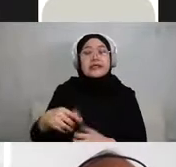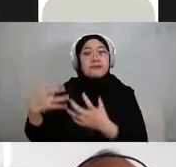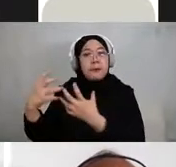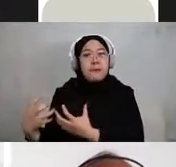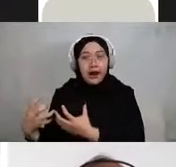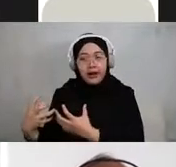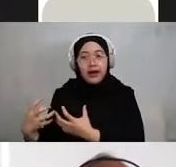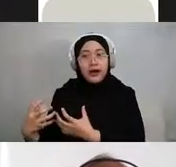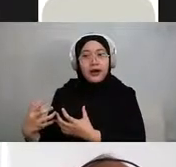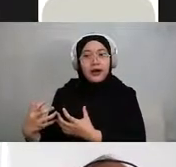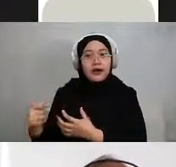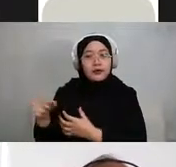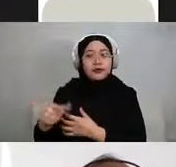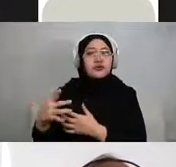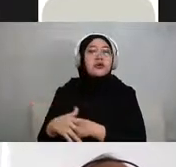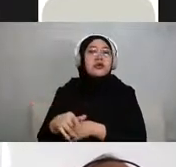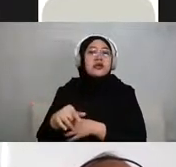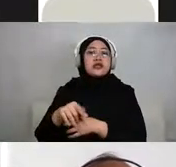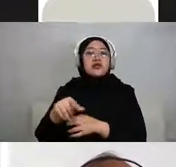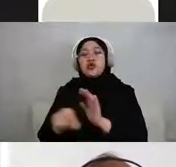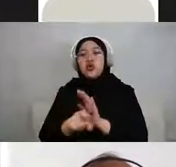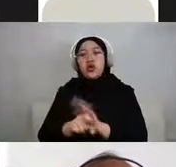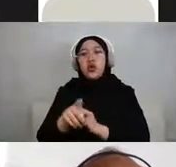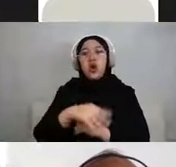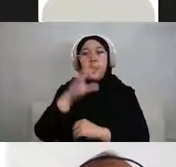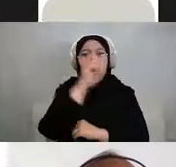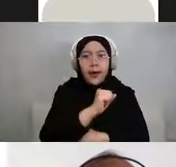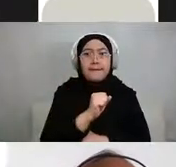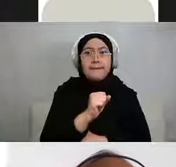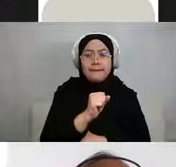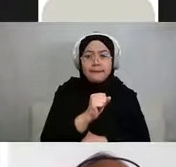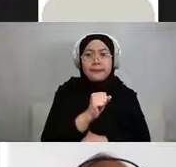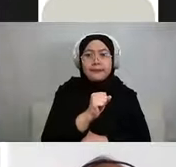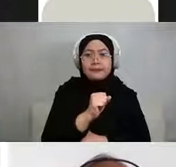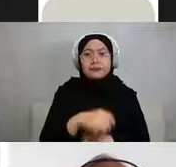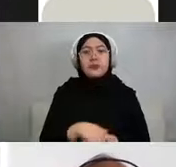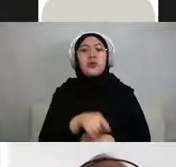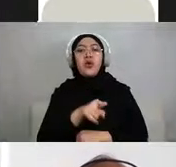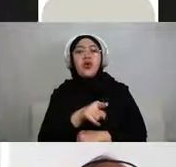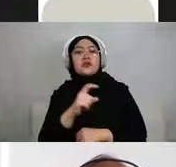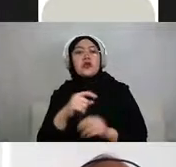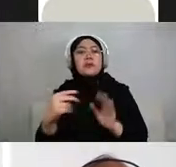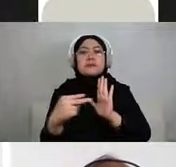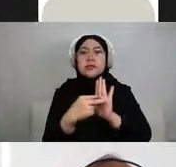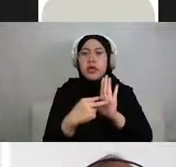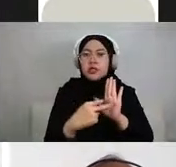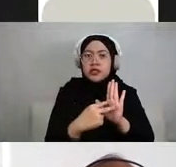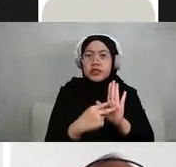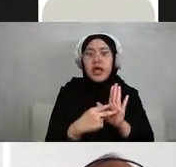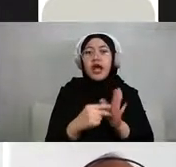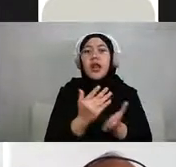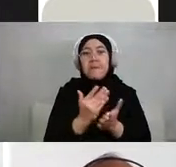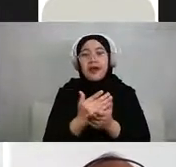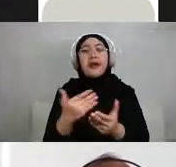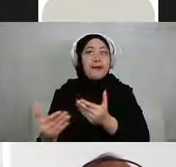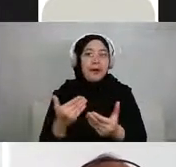load is available in the night time, so we go for the slow charging, that is the AC charging. We used to keep it, we charge the most